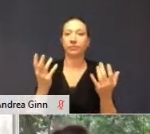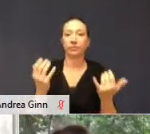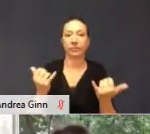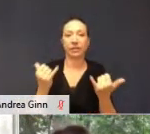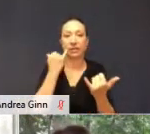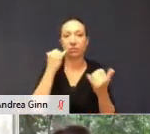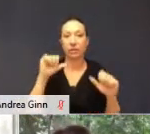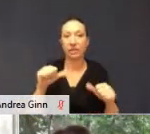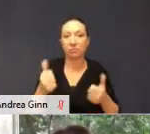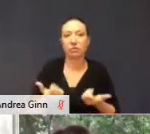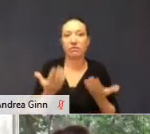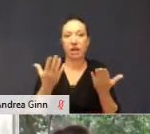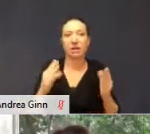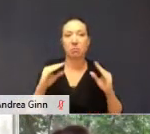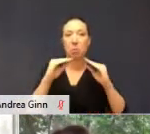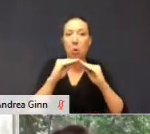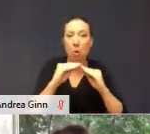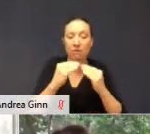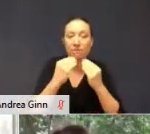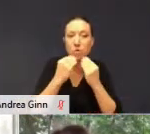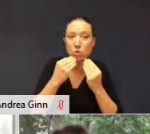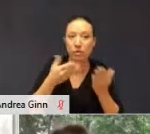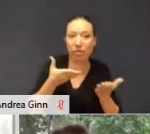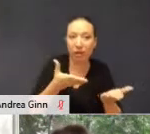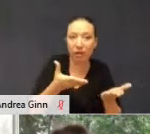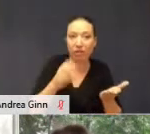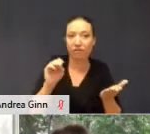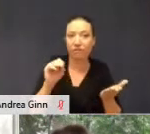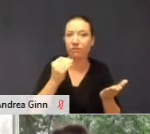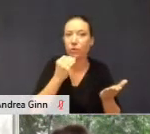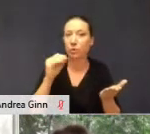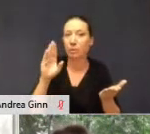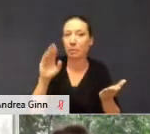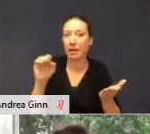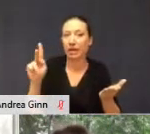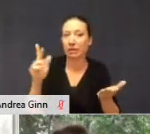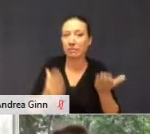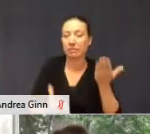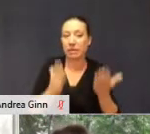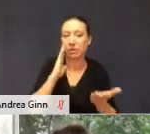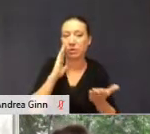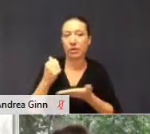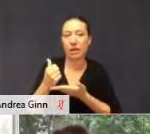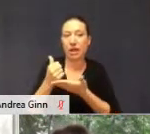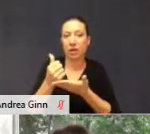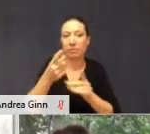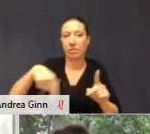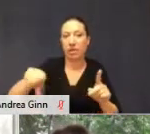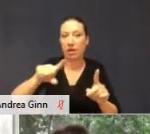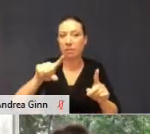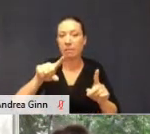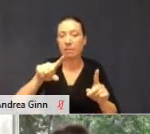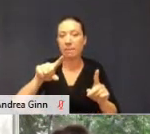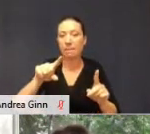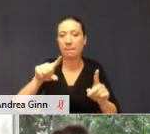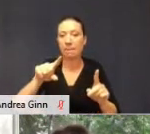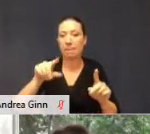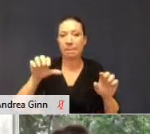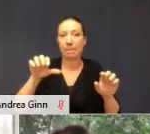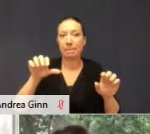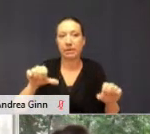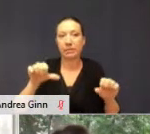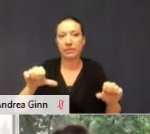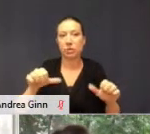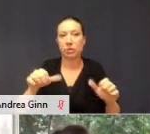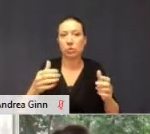can provide more through our food banks, that might help them, be sure to have the other